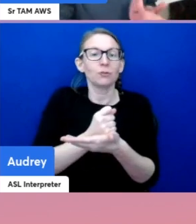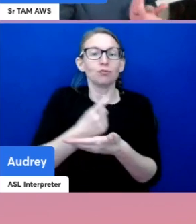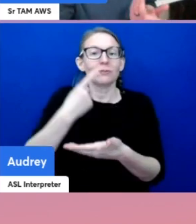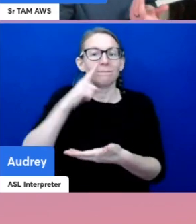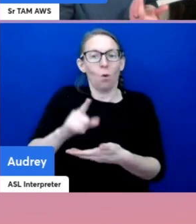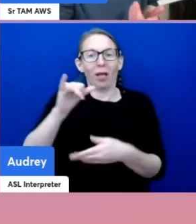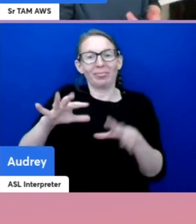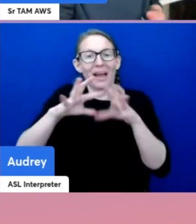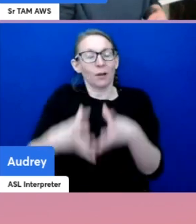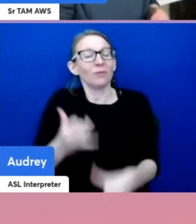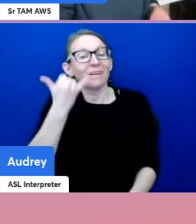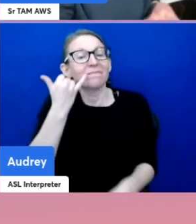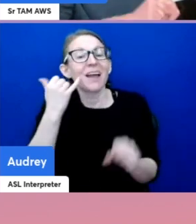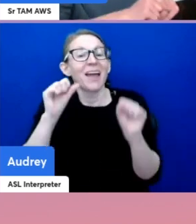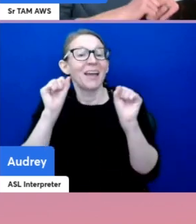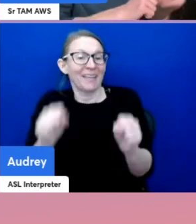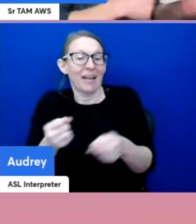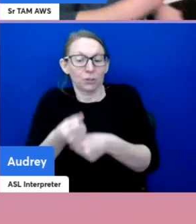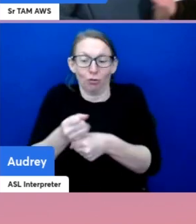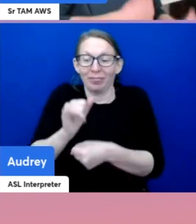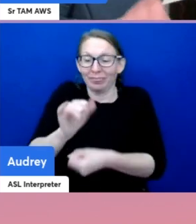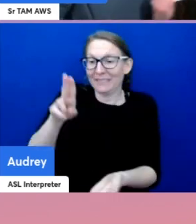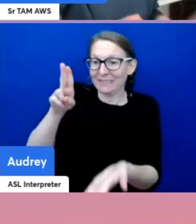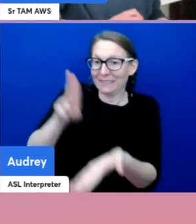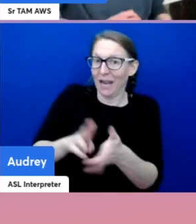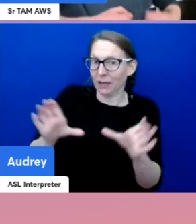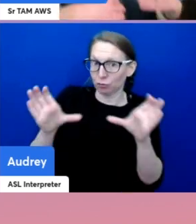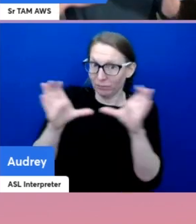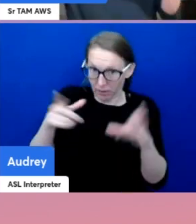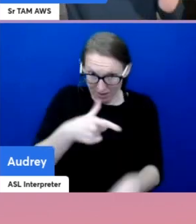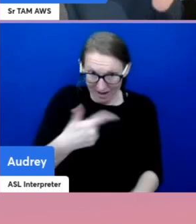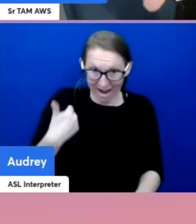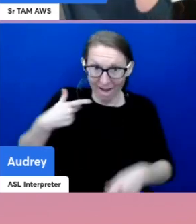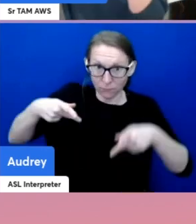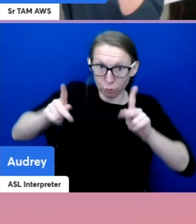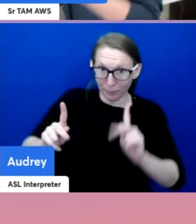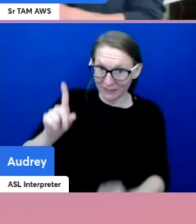can generate the signed certificate, whether it has those permissions.